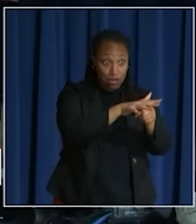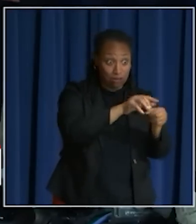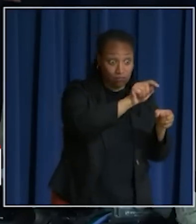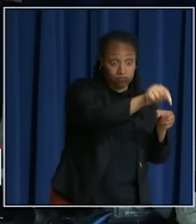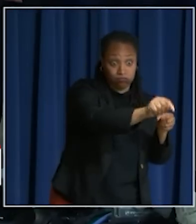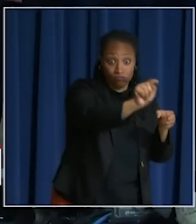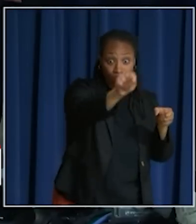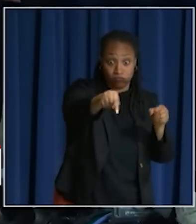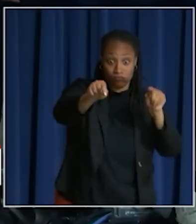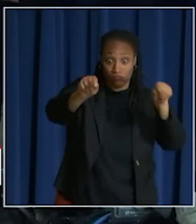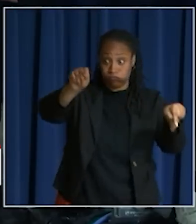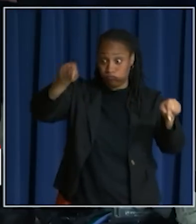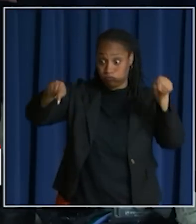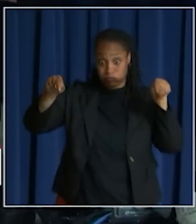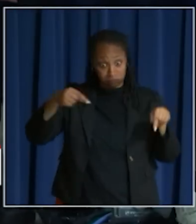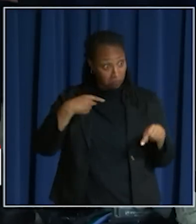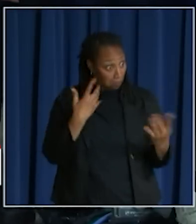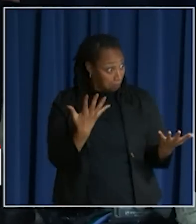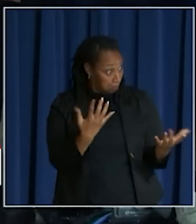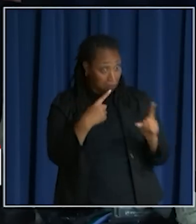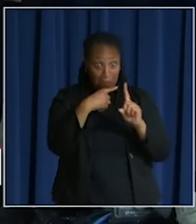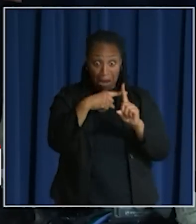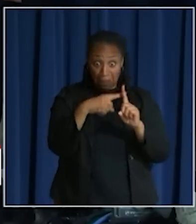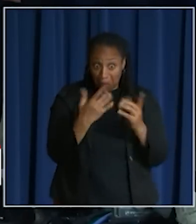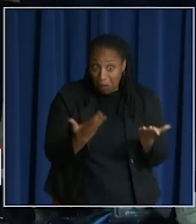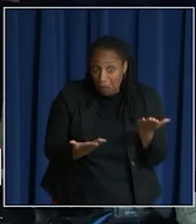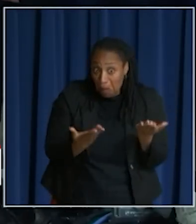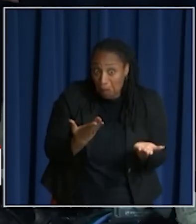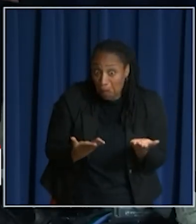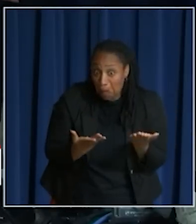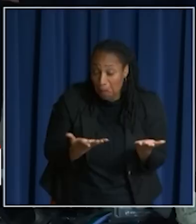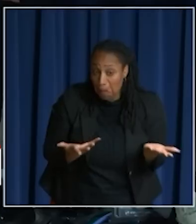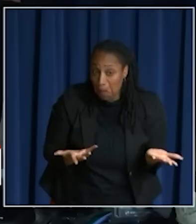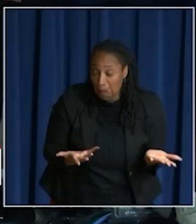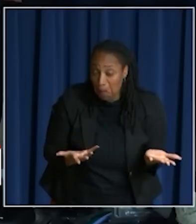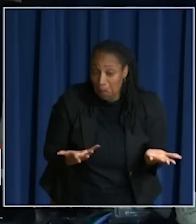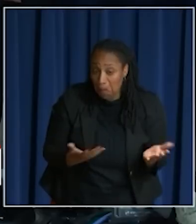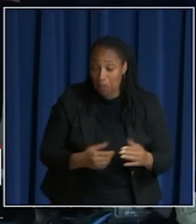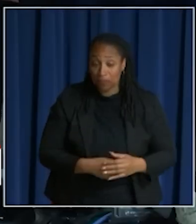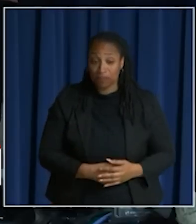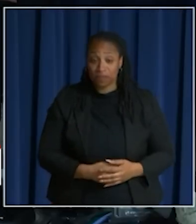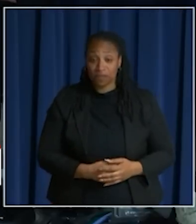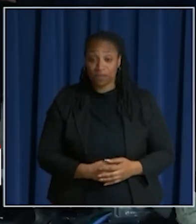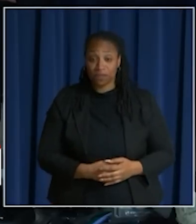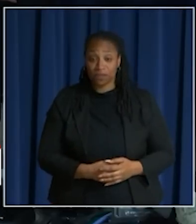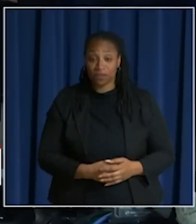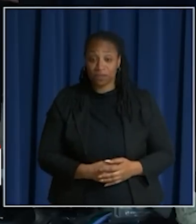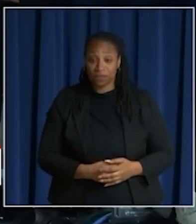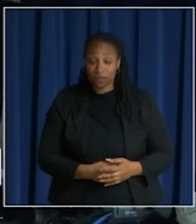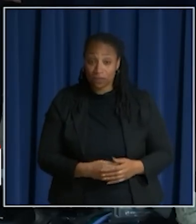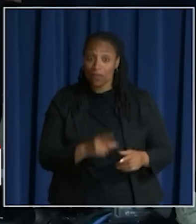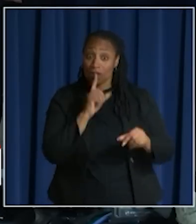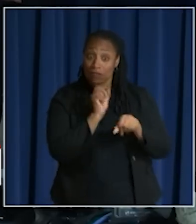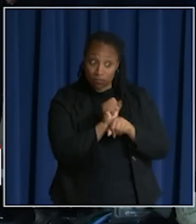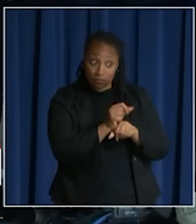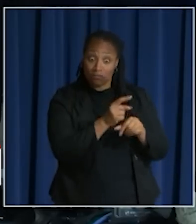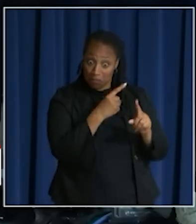positive if people are, if it's a positive action.